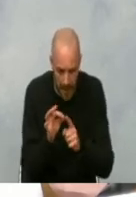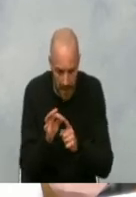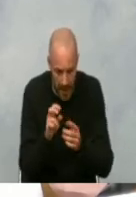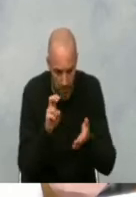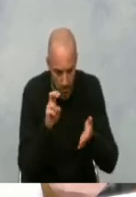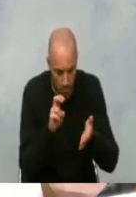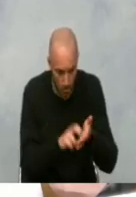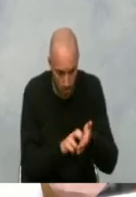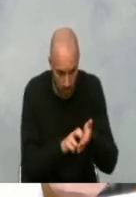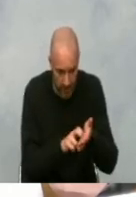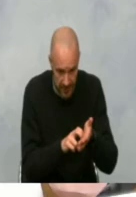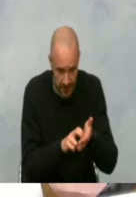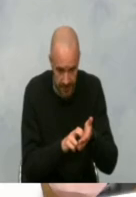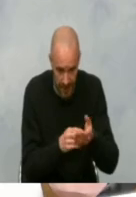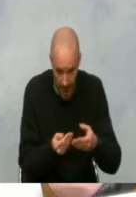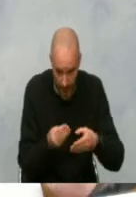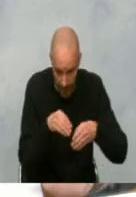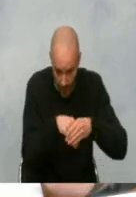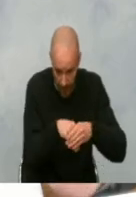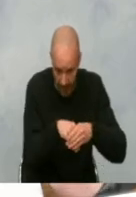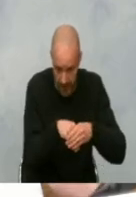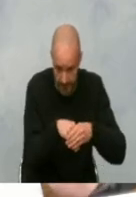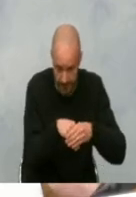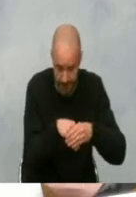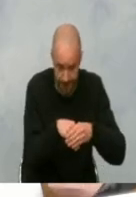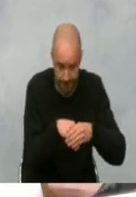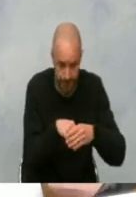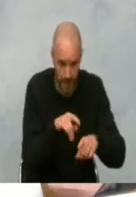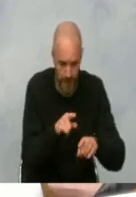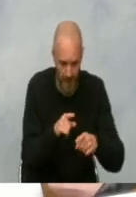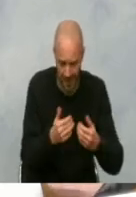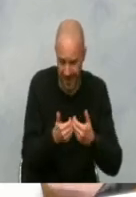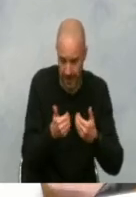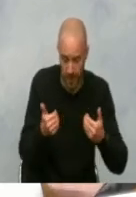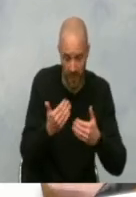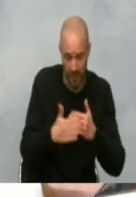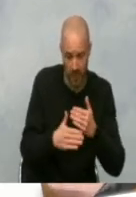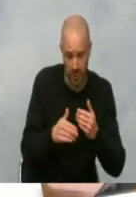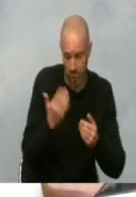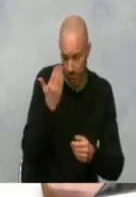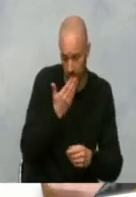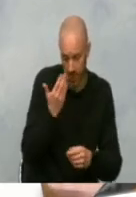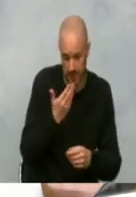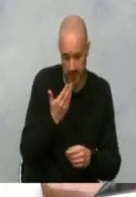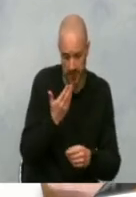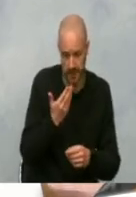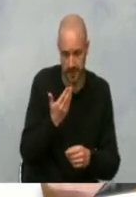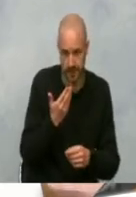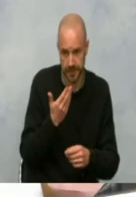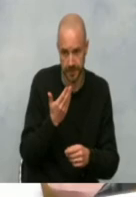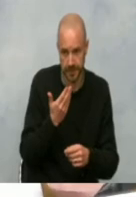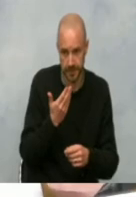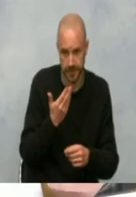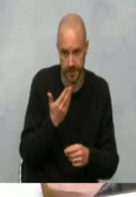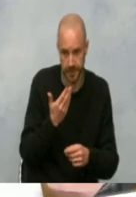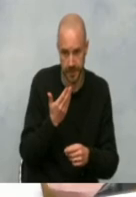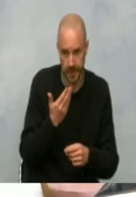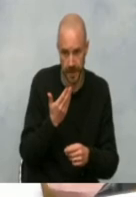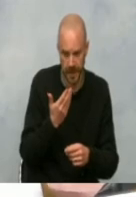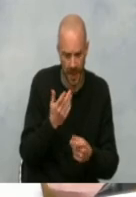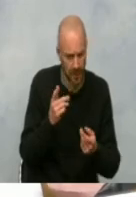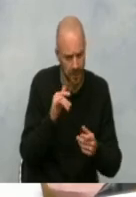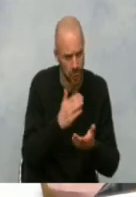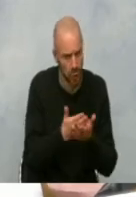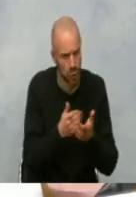contract that we're involved in, apart from the schools, which is about what was called, I don't know if it's still called this, the